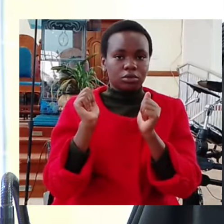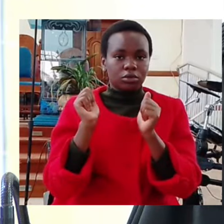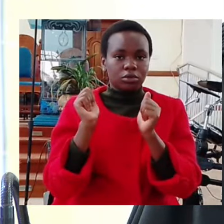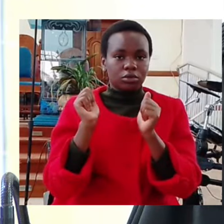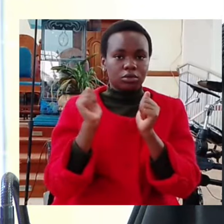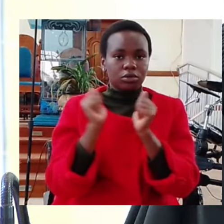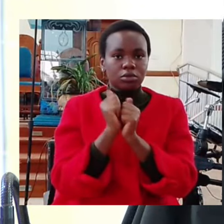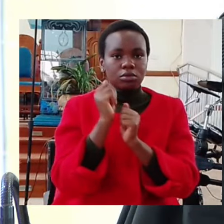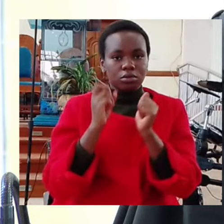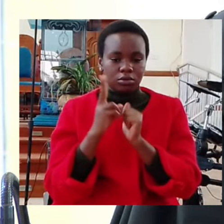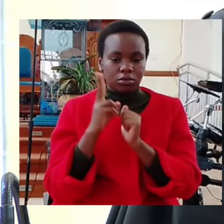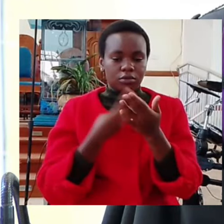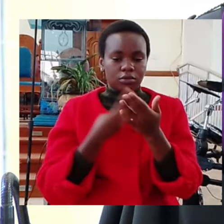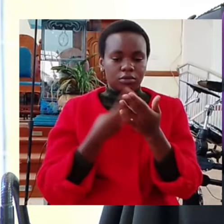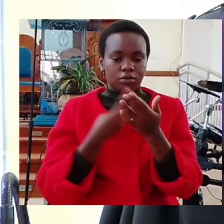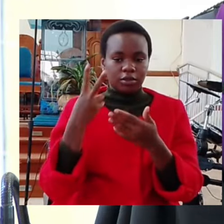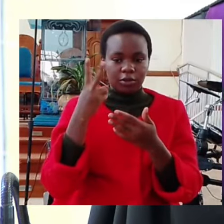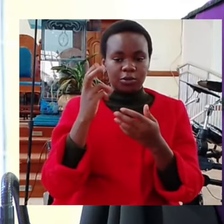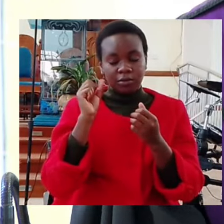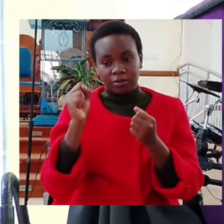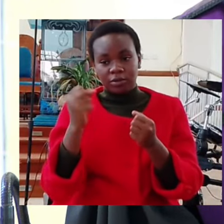Verse 25, fira uga atirere.